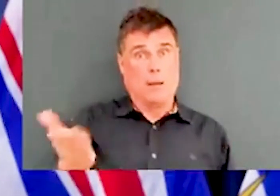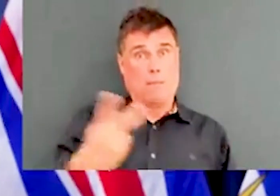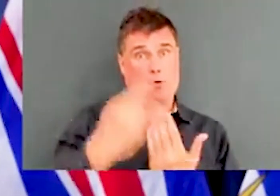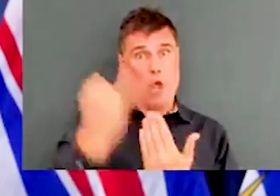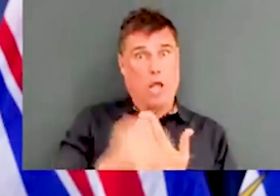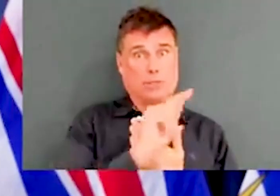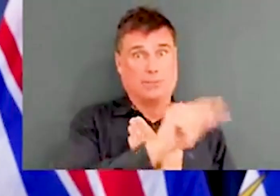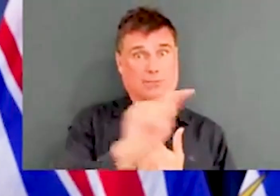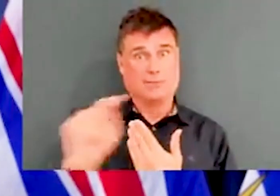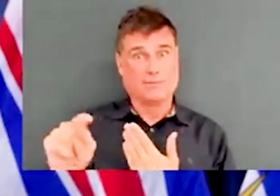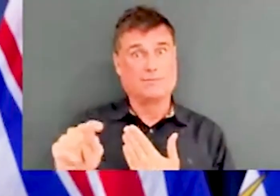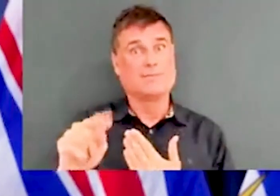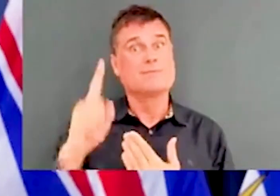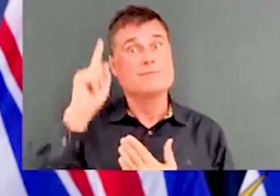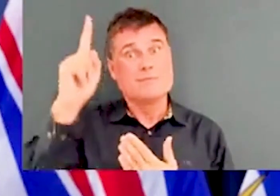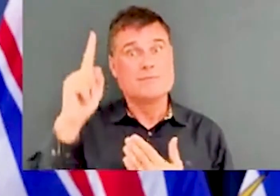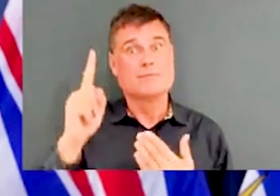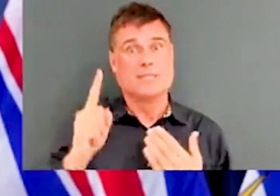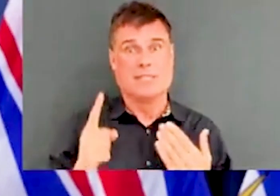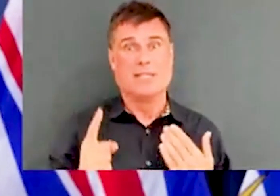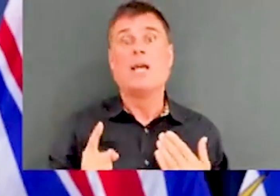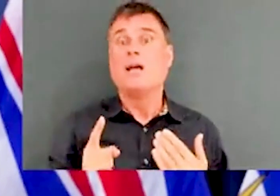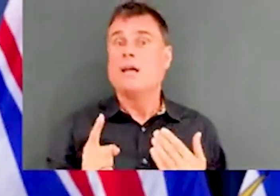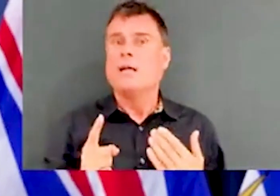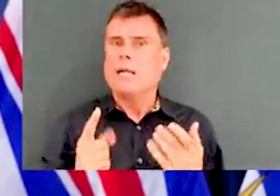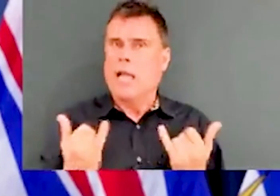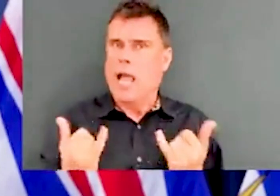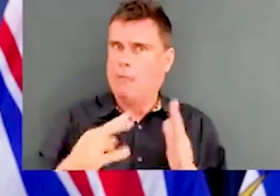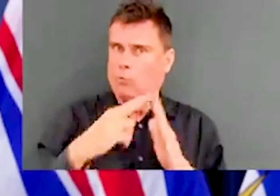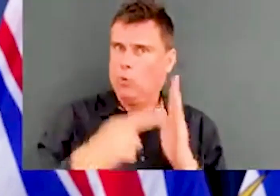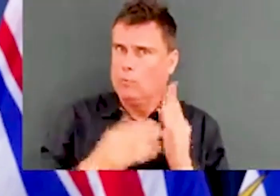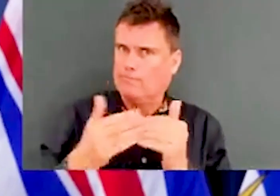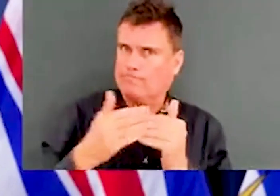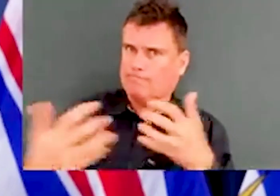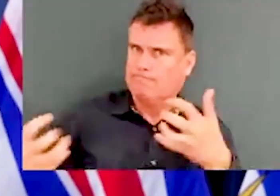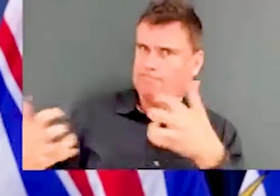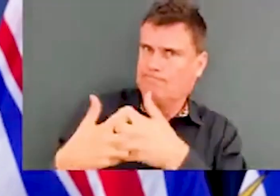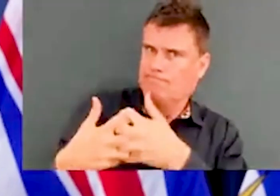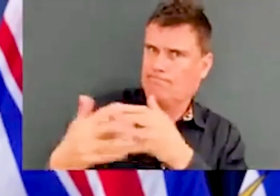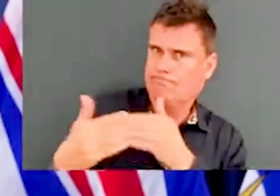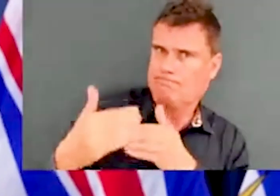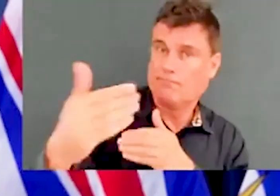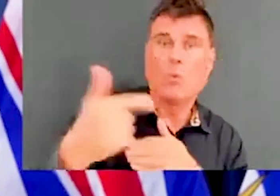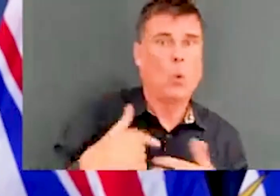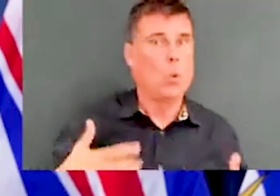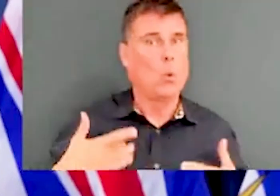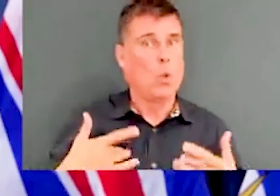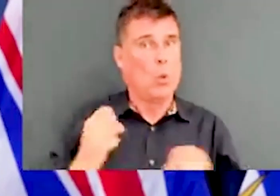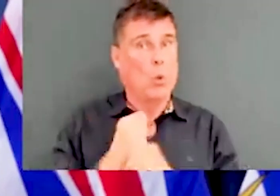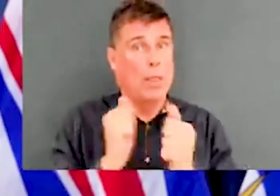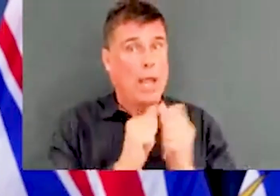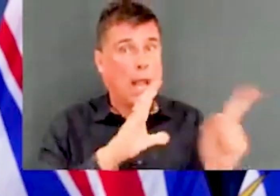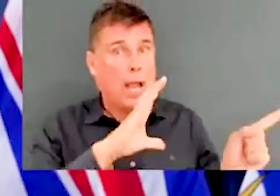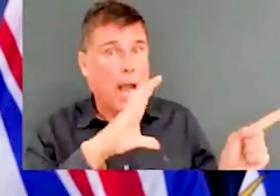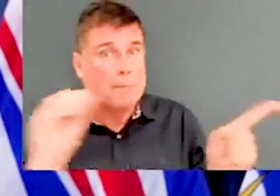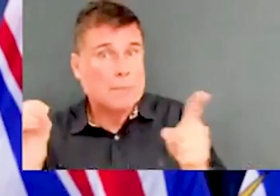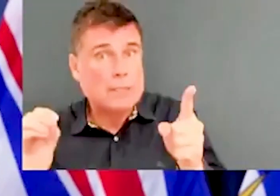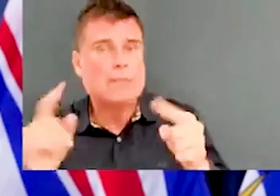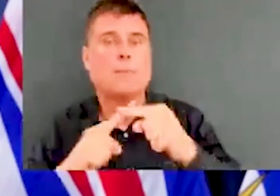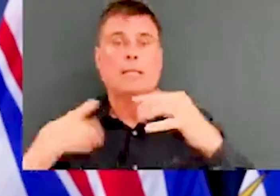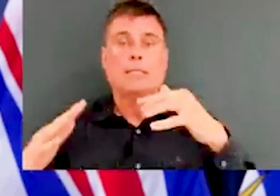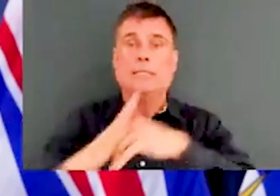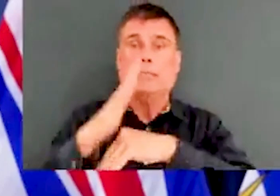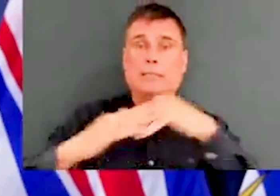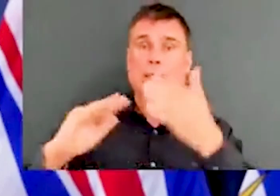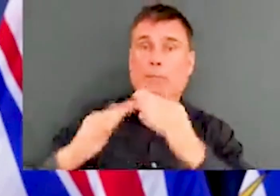in consultation with industry and affected First Nations to further develop the details of the environmental pool. As I've outlined, today